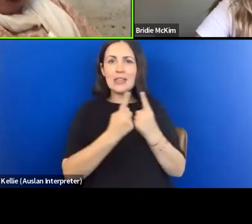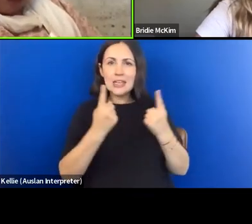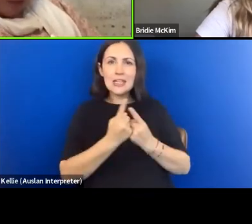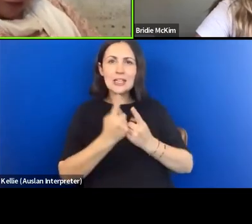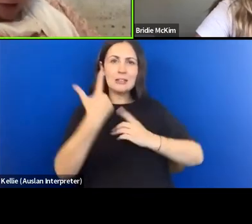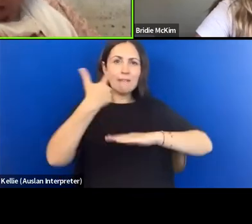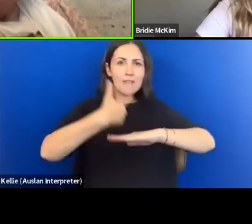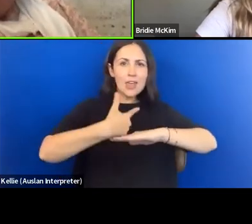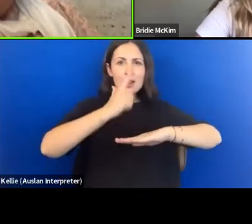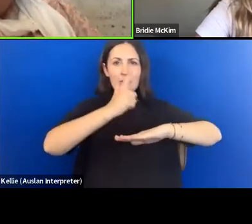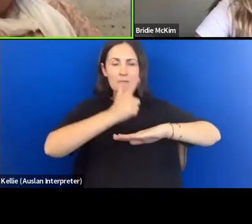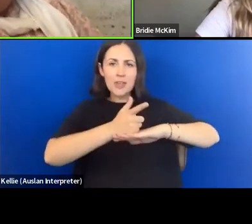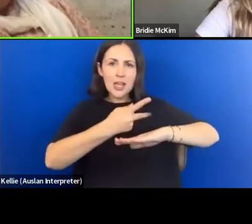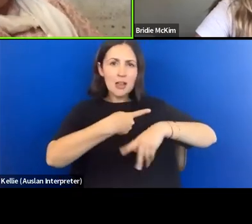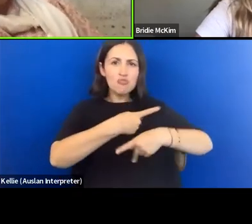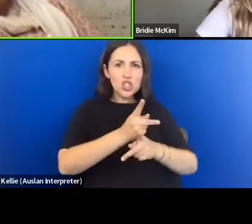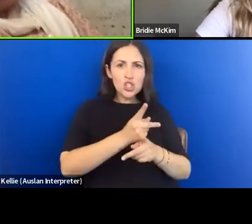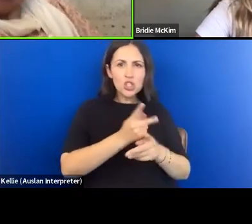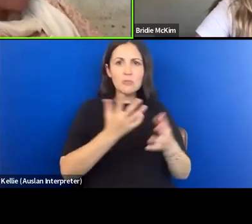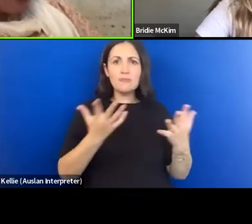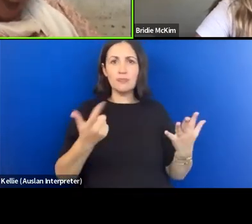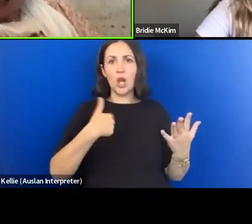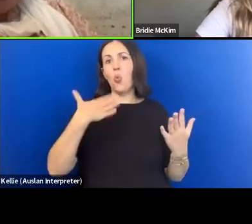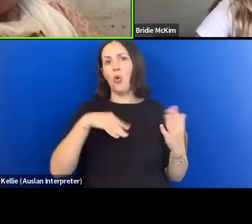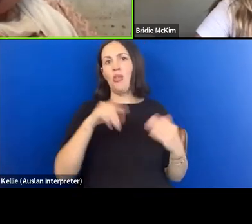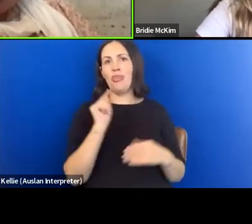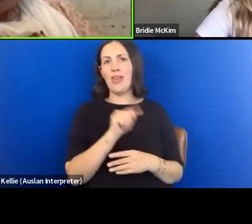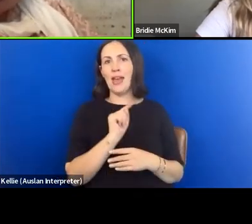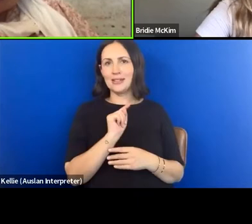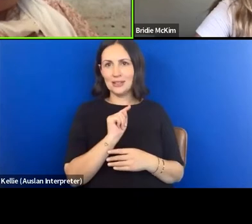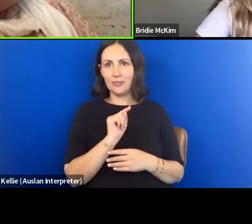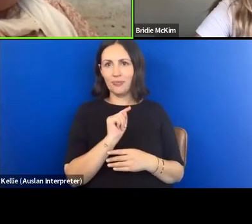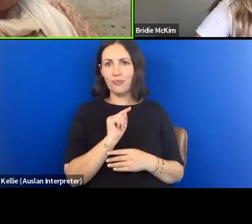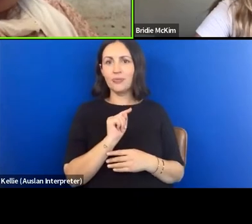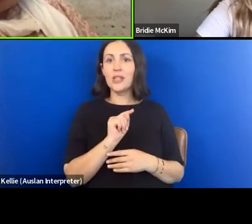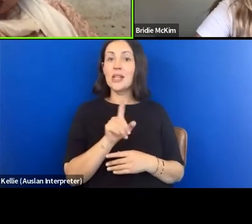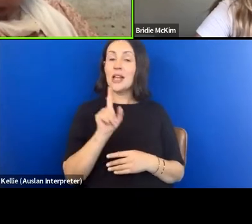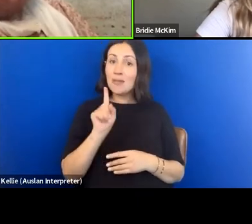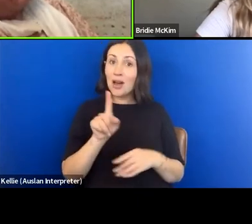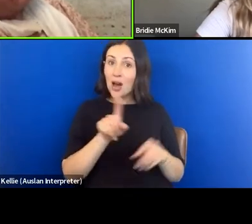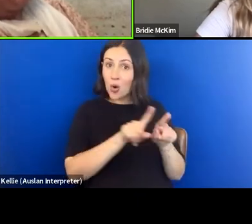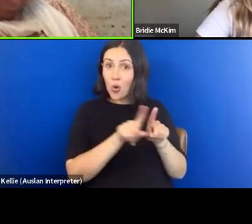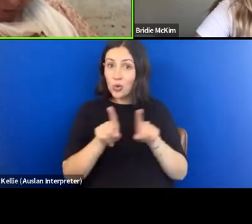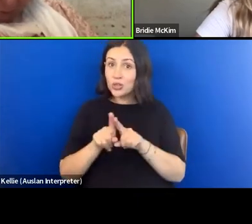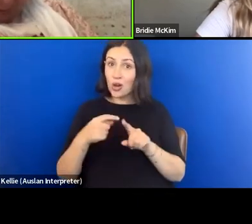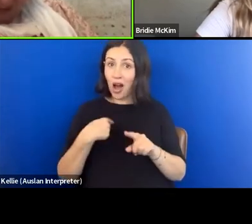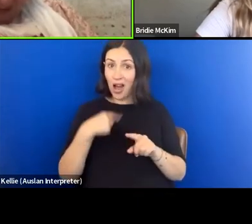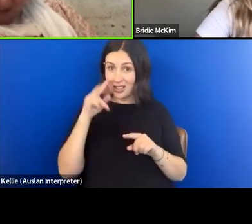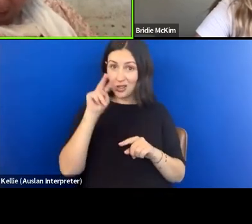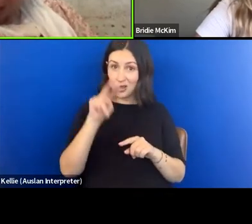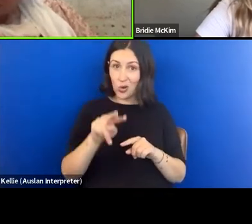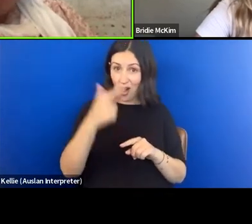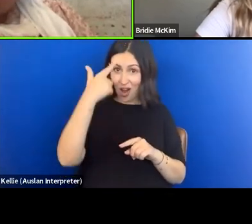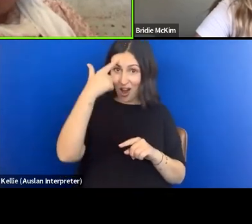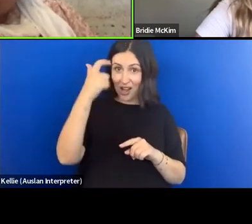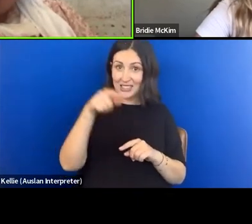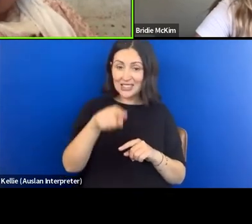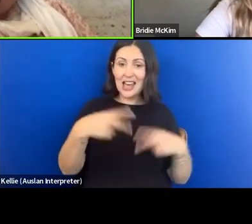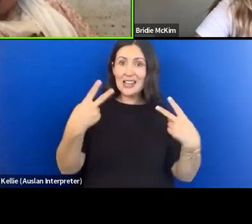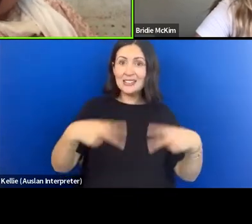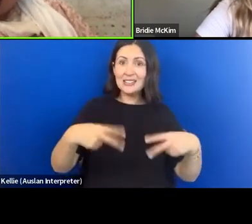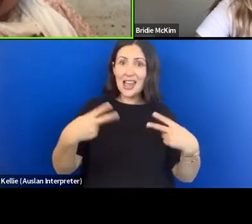found an opportunity for a dance class with for people with